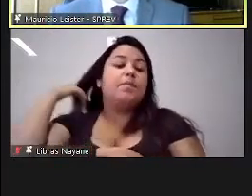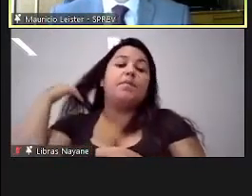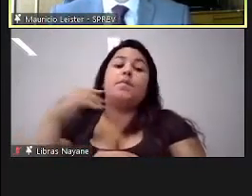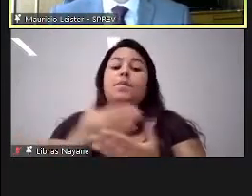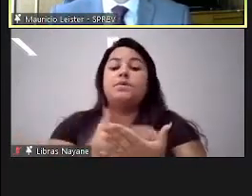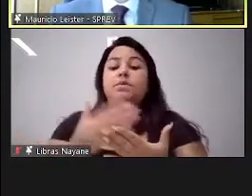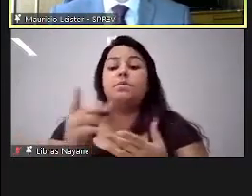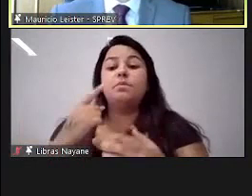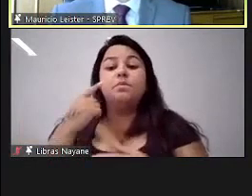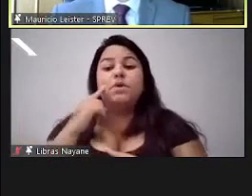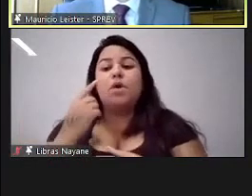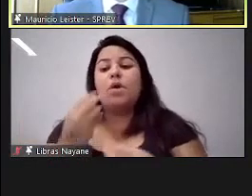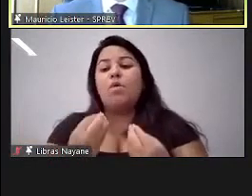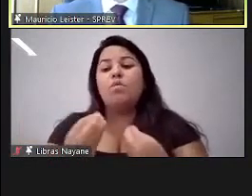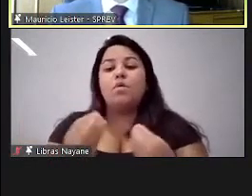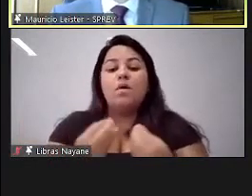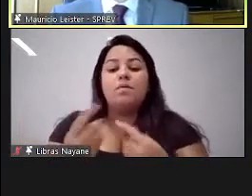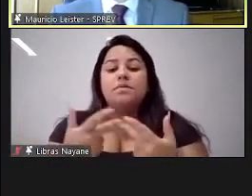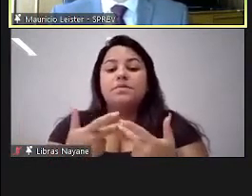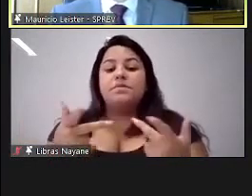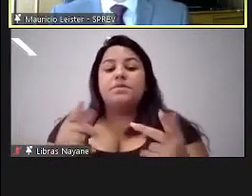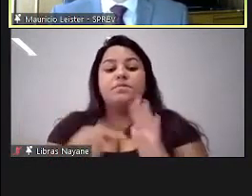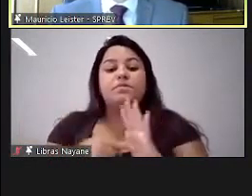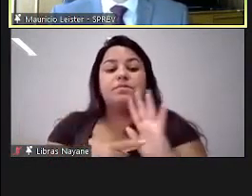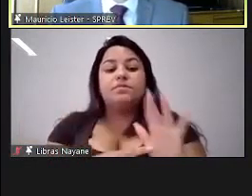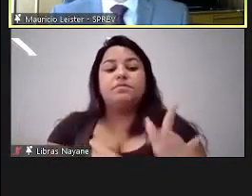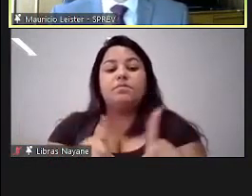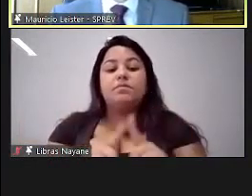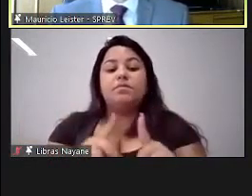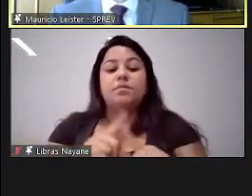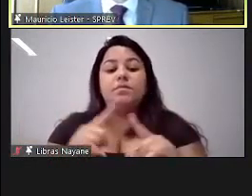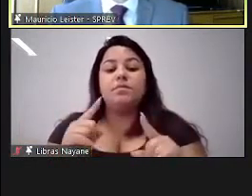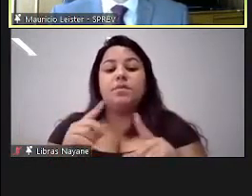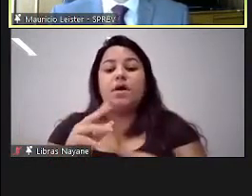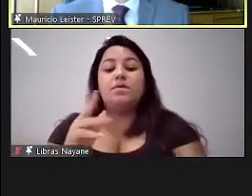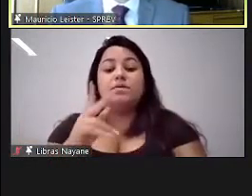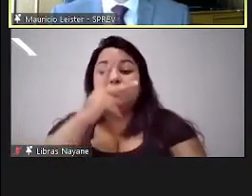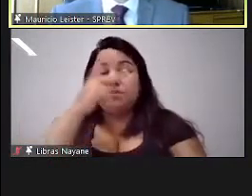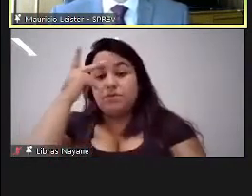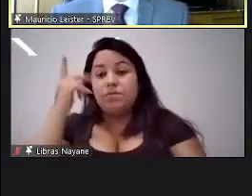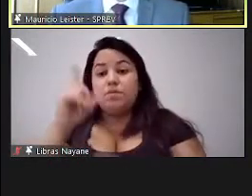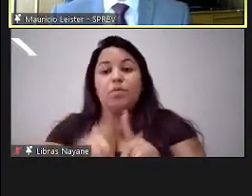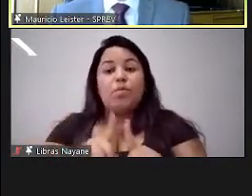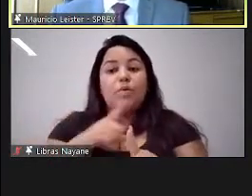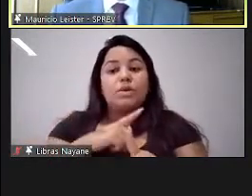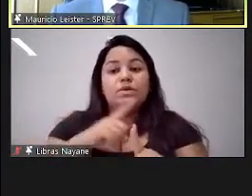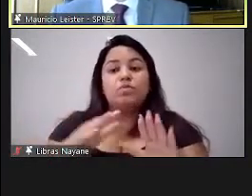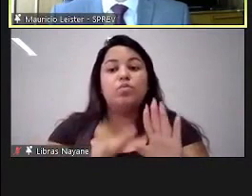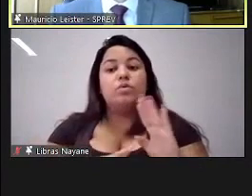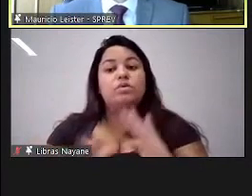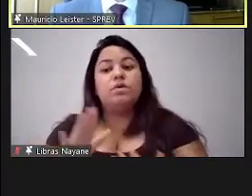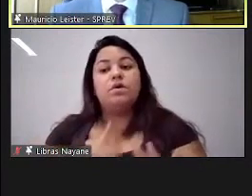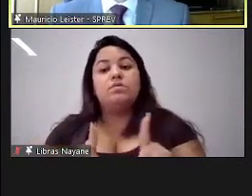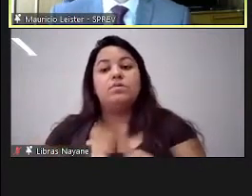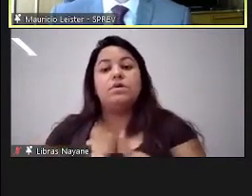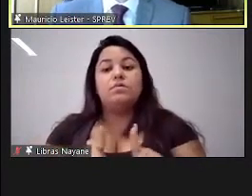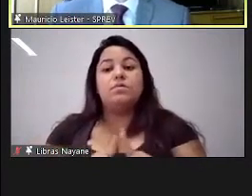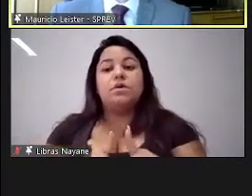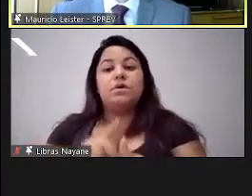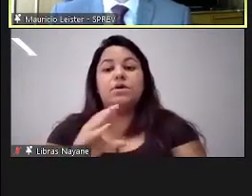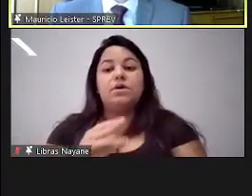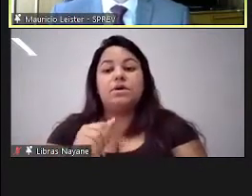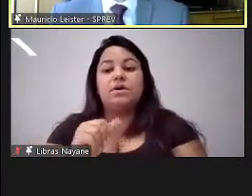entities to start thinking about other ways using technology to attract more people in regards to this subject.